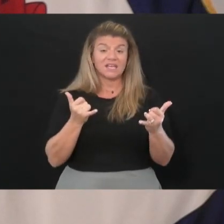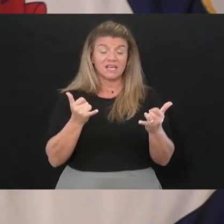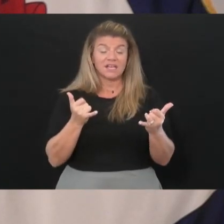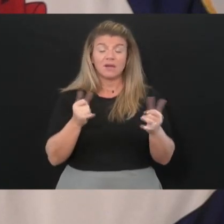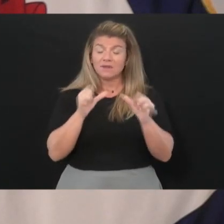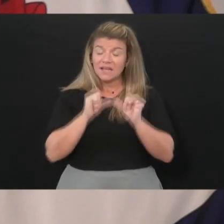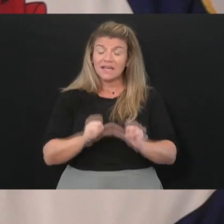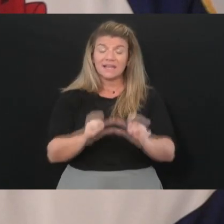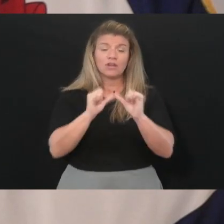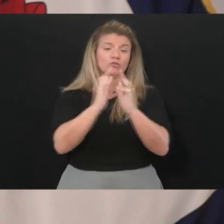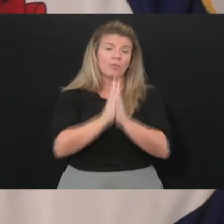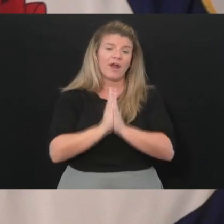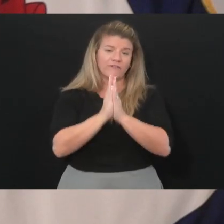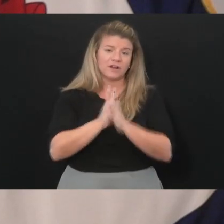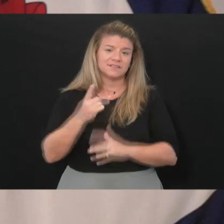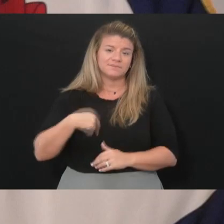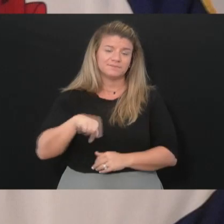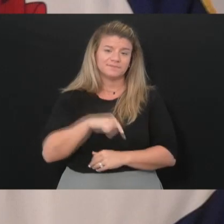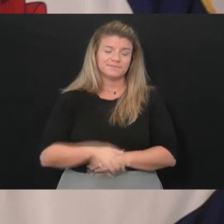continue to keep us in your prayers.